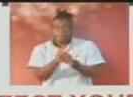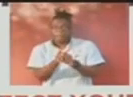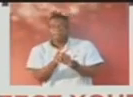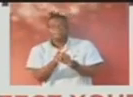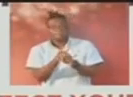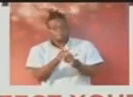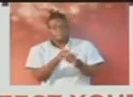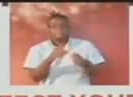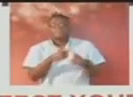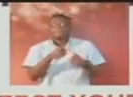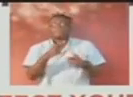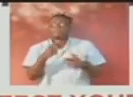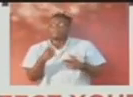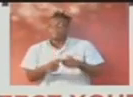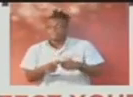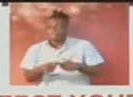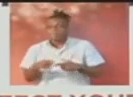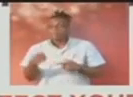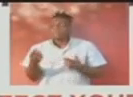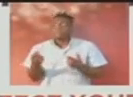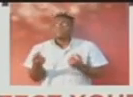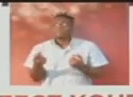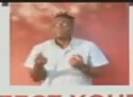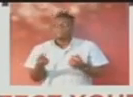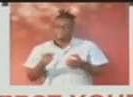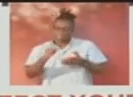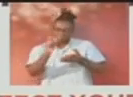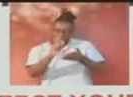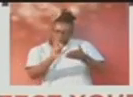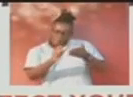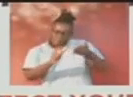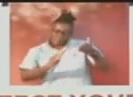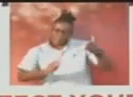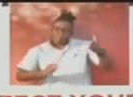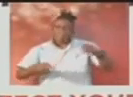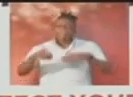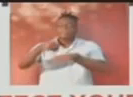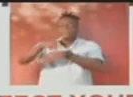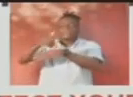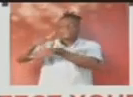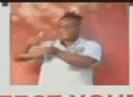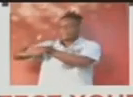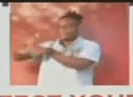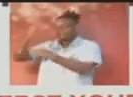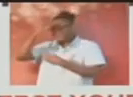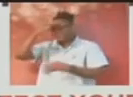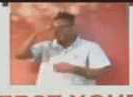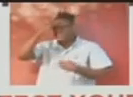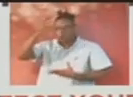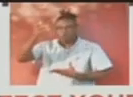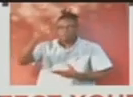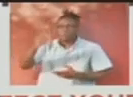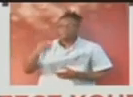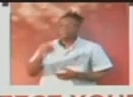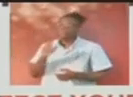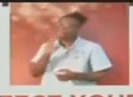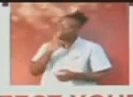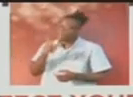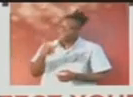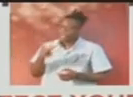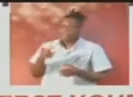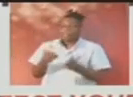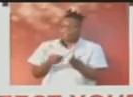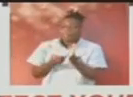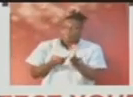we correct any errors that may occur, as can happen from time to time. So we would like to encourage